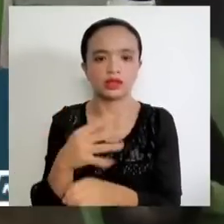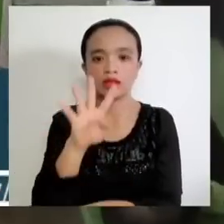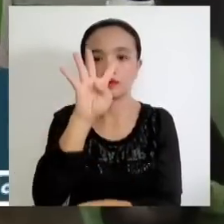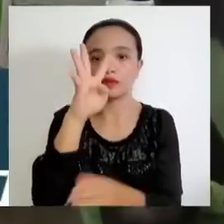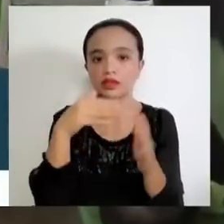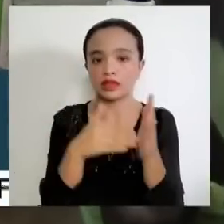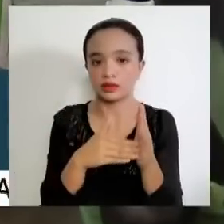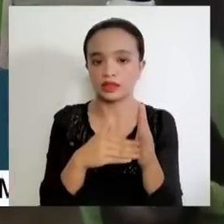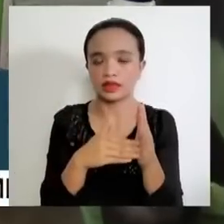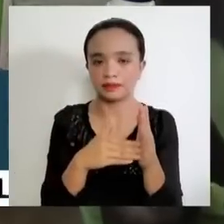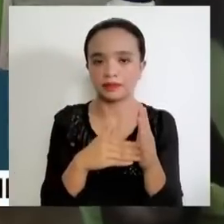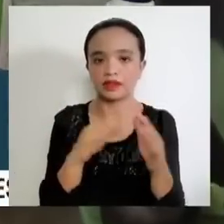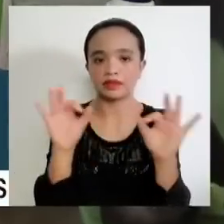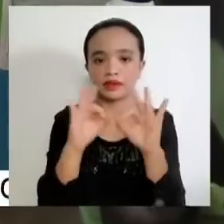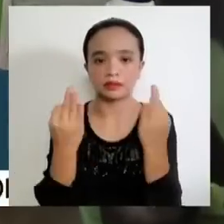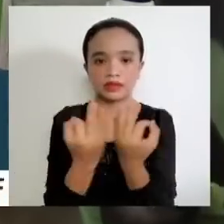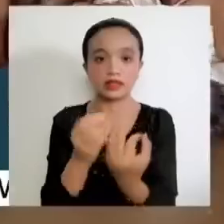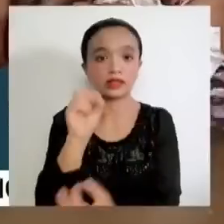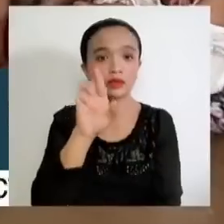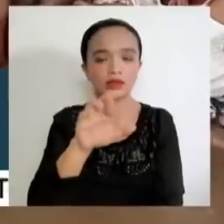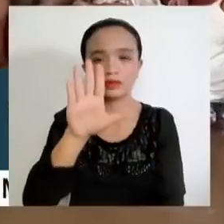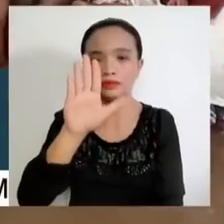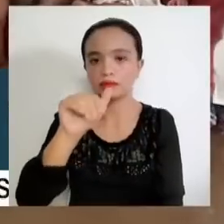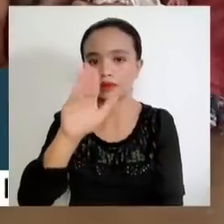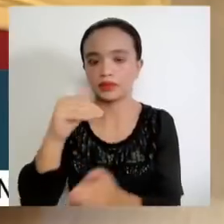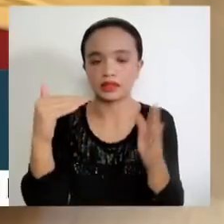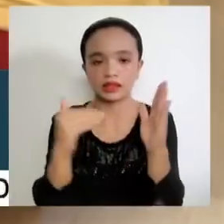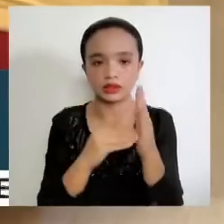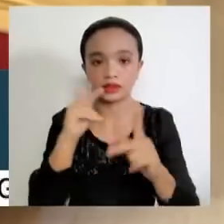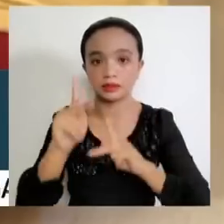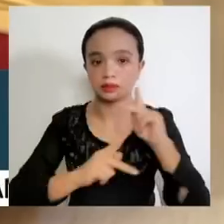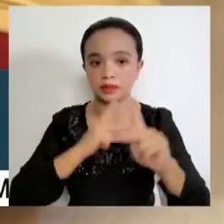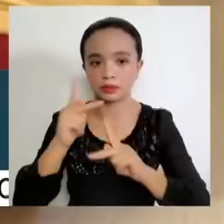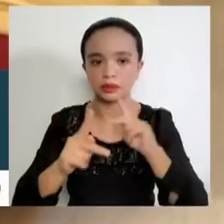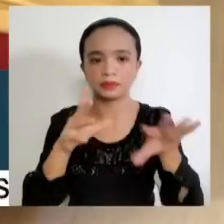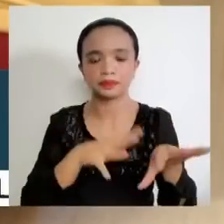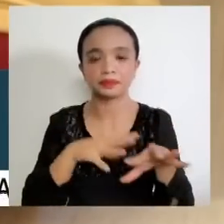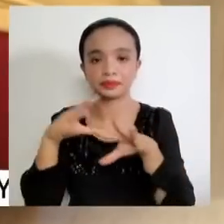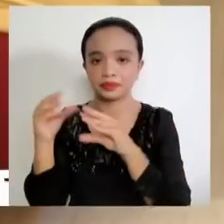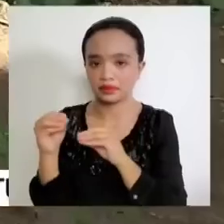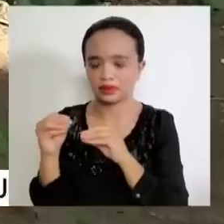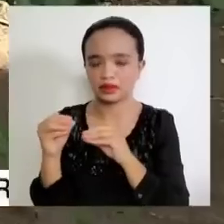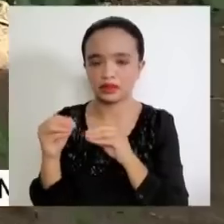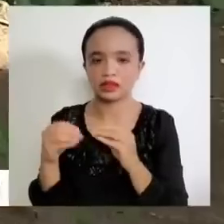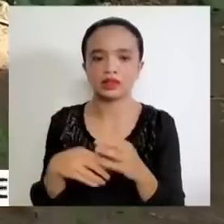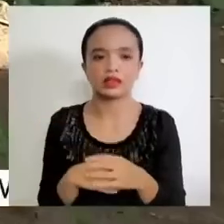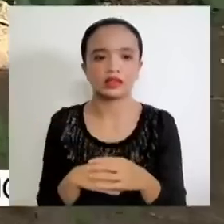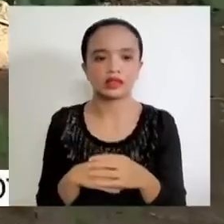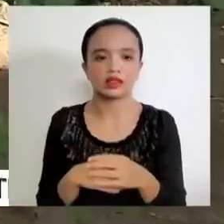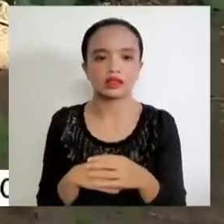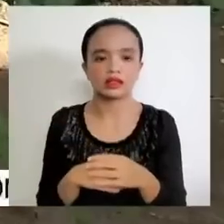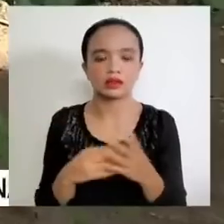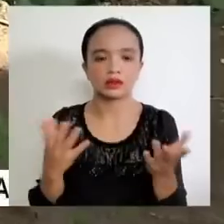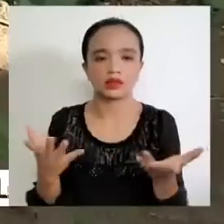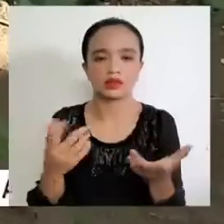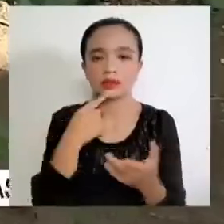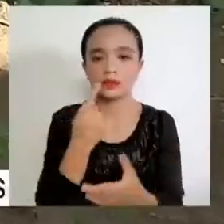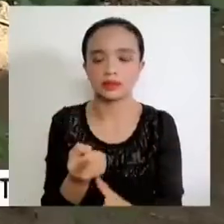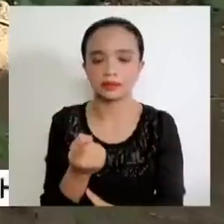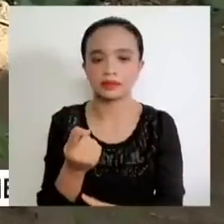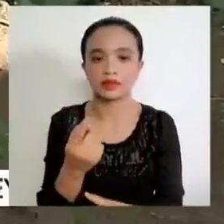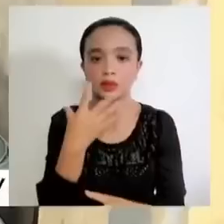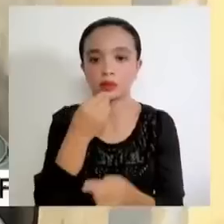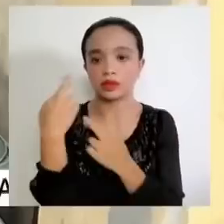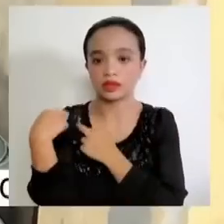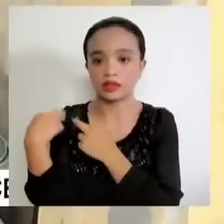or 15,000 individuals. Albay Public Safety and Emergency Management Office Officer in Charge Eugene Escobar said they have